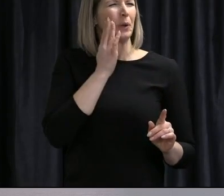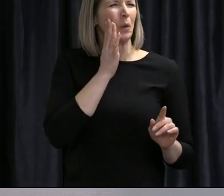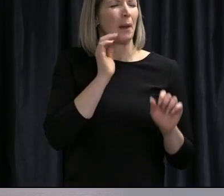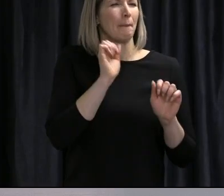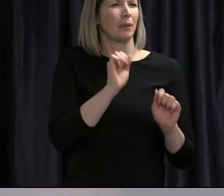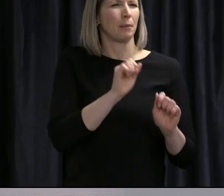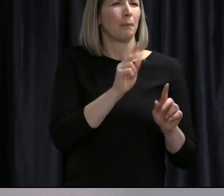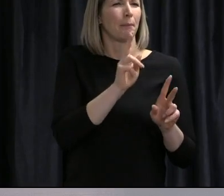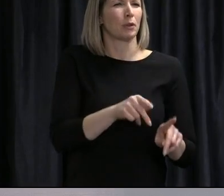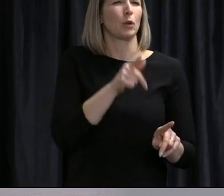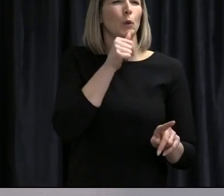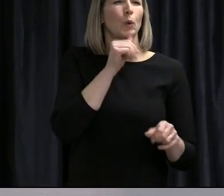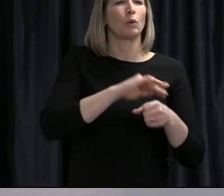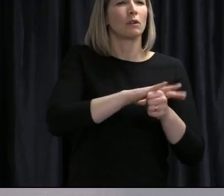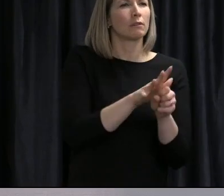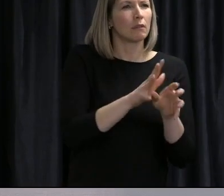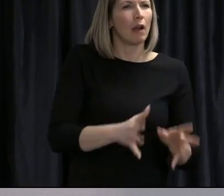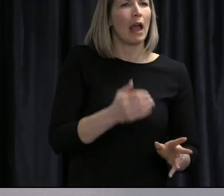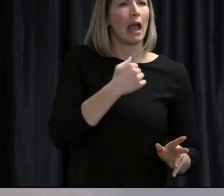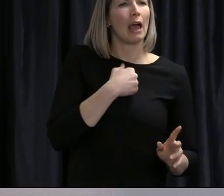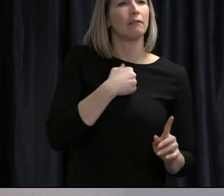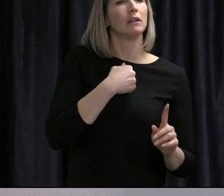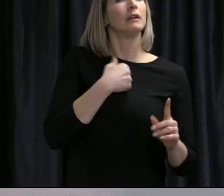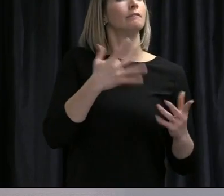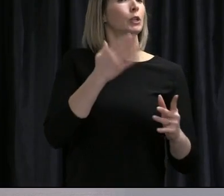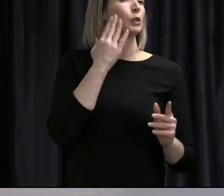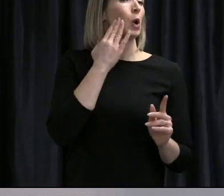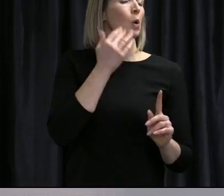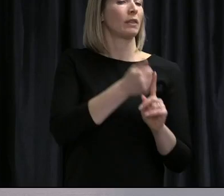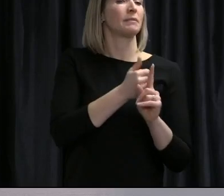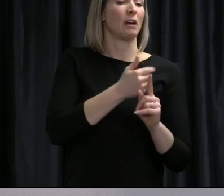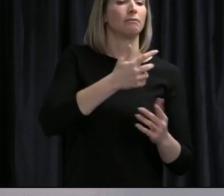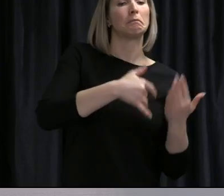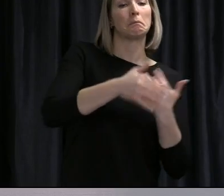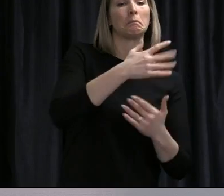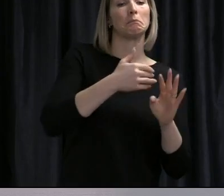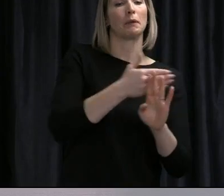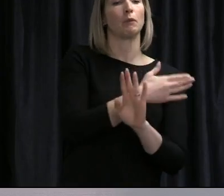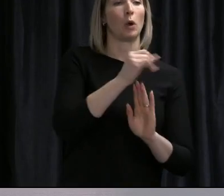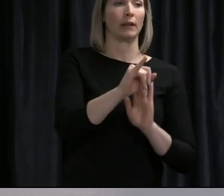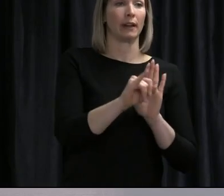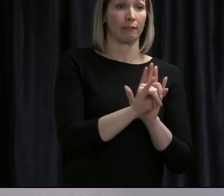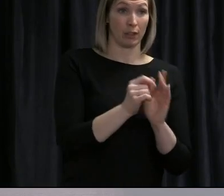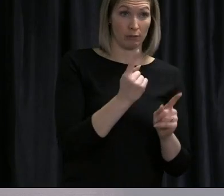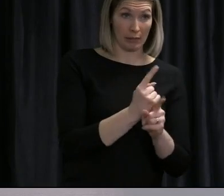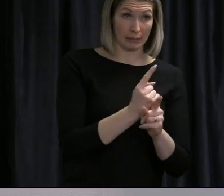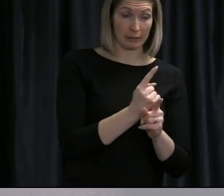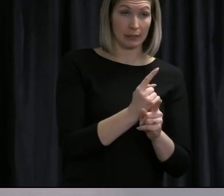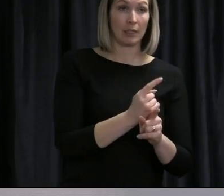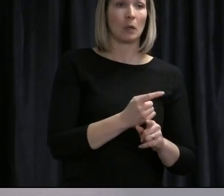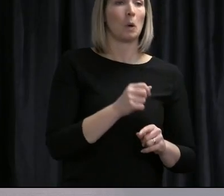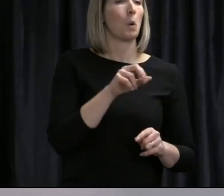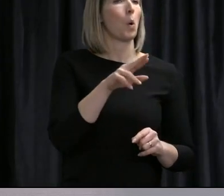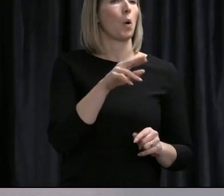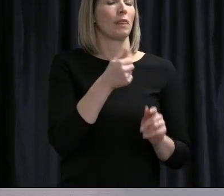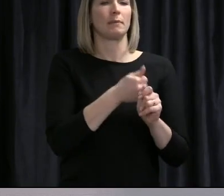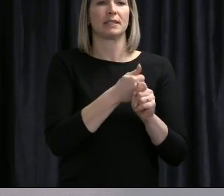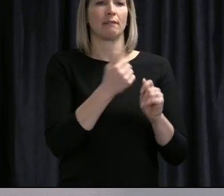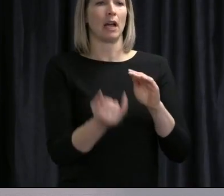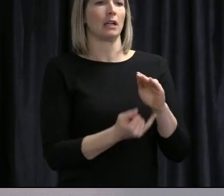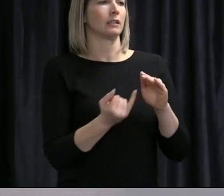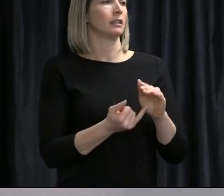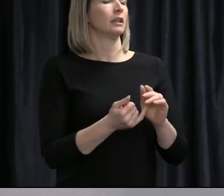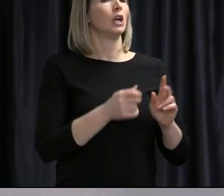self-reporting situation? Do we know if this person was in the community before being identified as a case? So the person actually